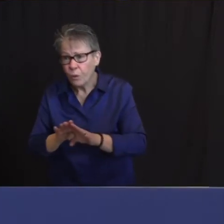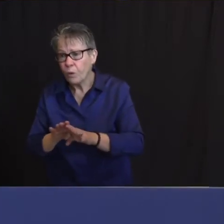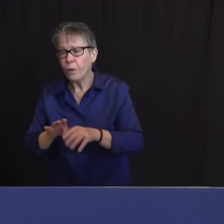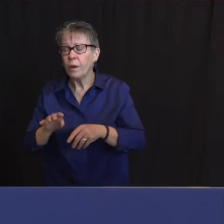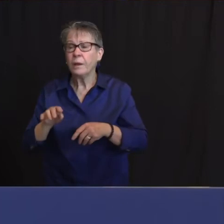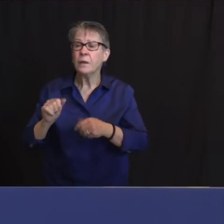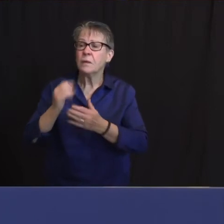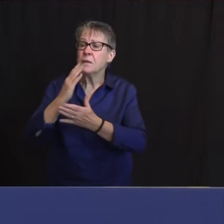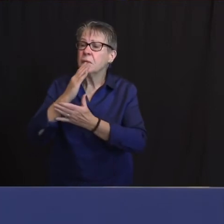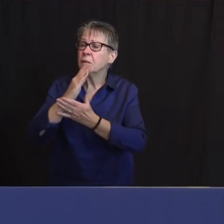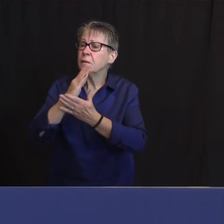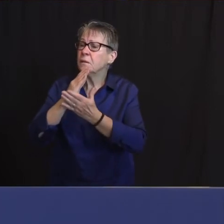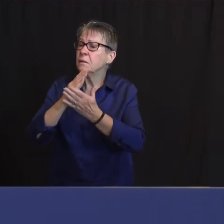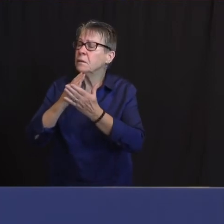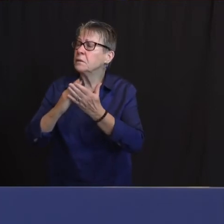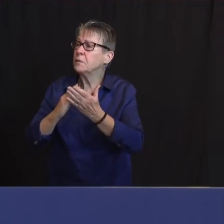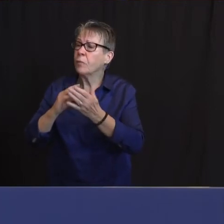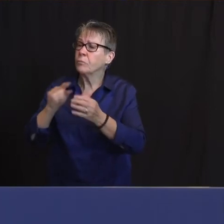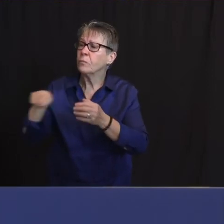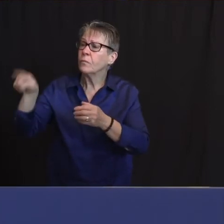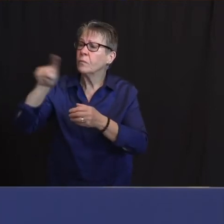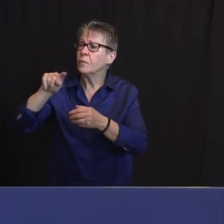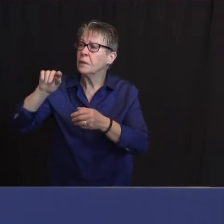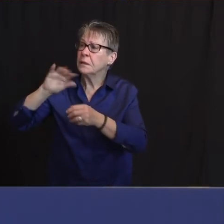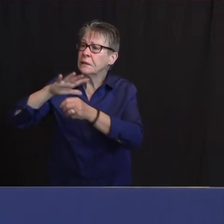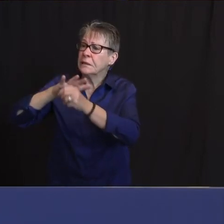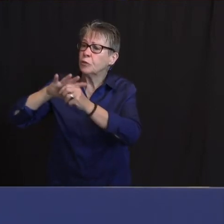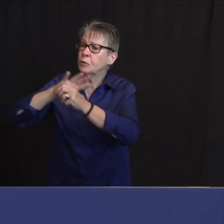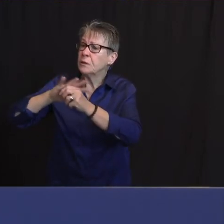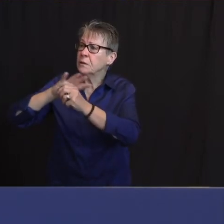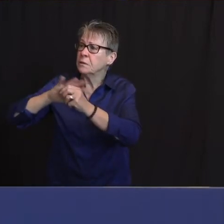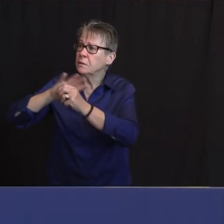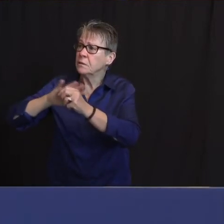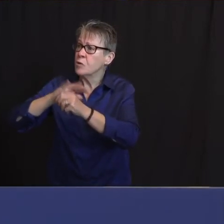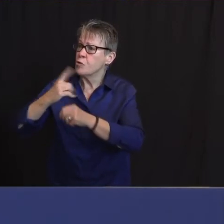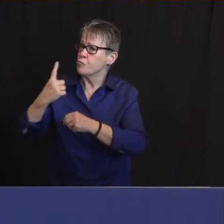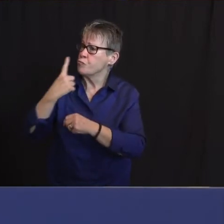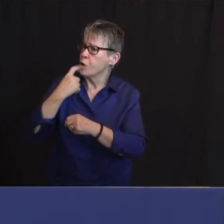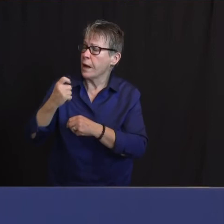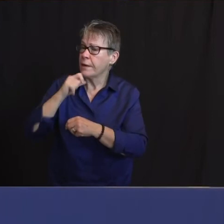have to, sorry? Why do districts no longer have to close if the entire region turns red?